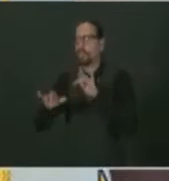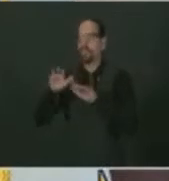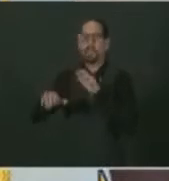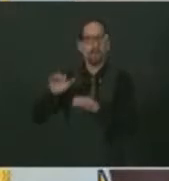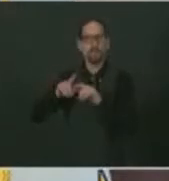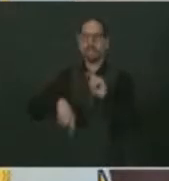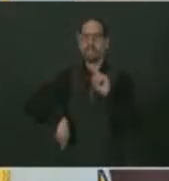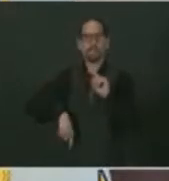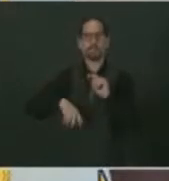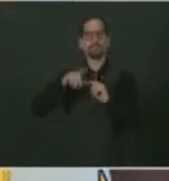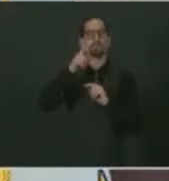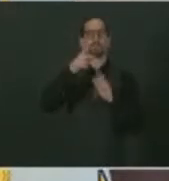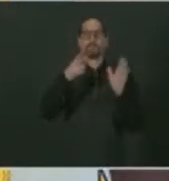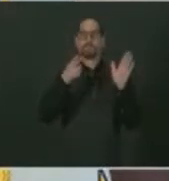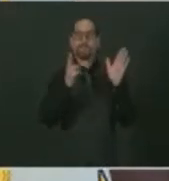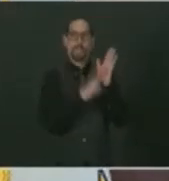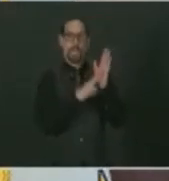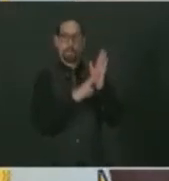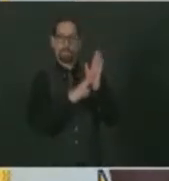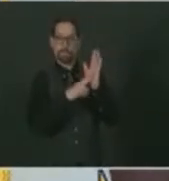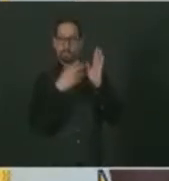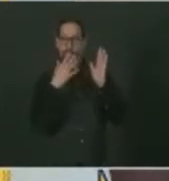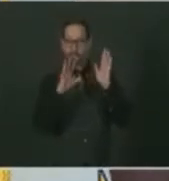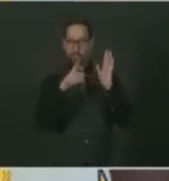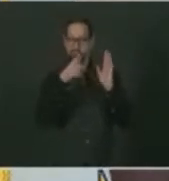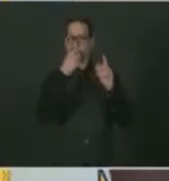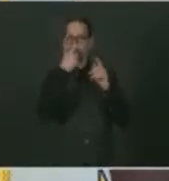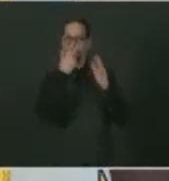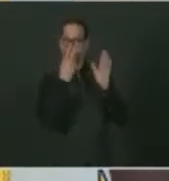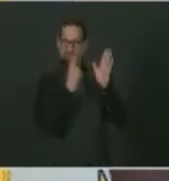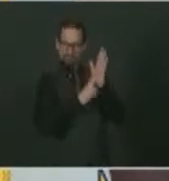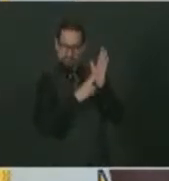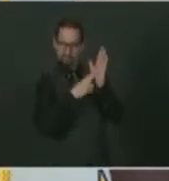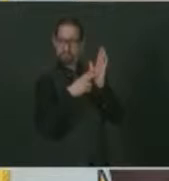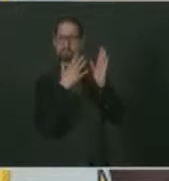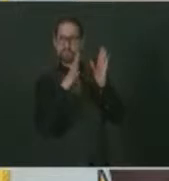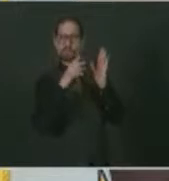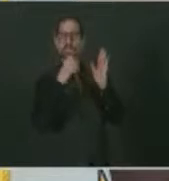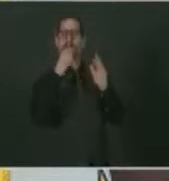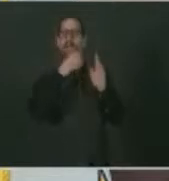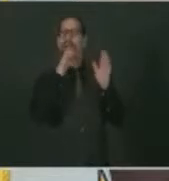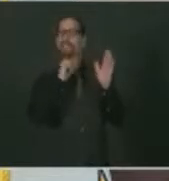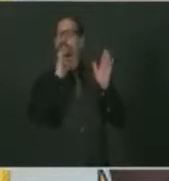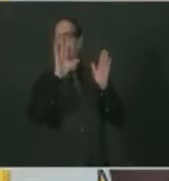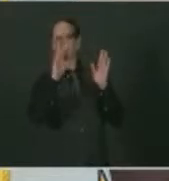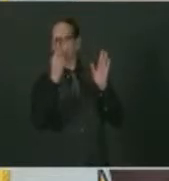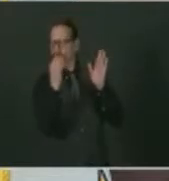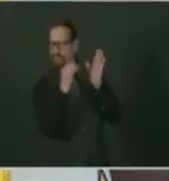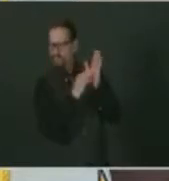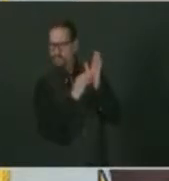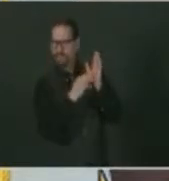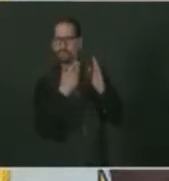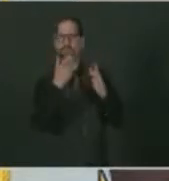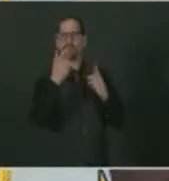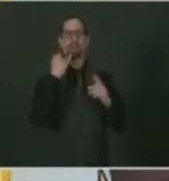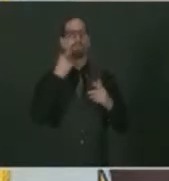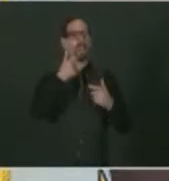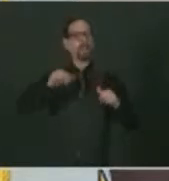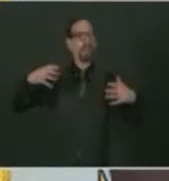interest notification list, people provide their age and other information, such as information about any health